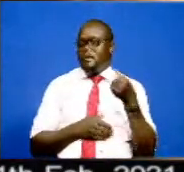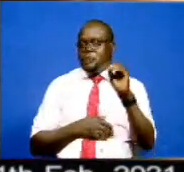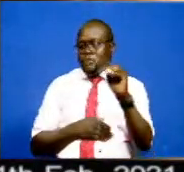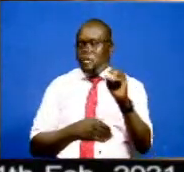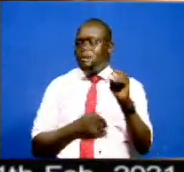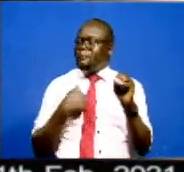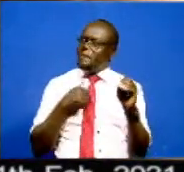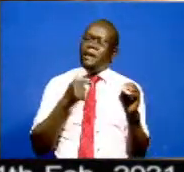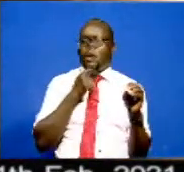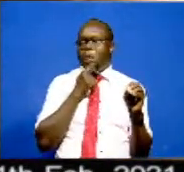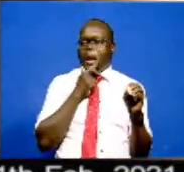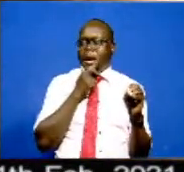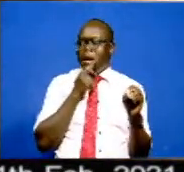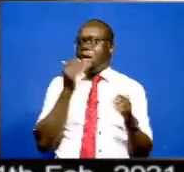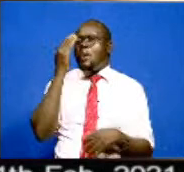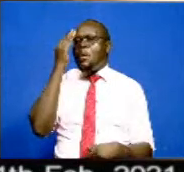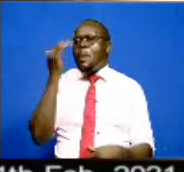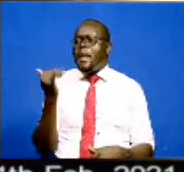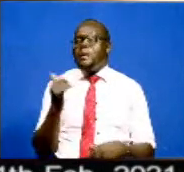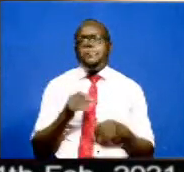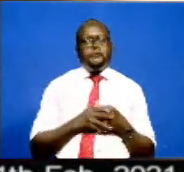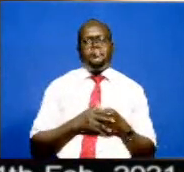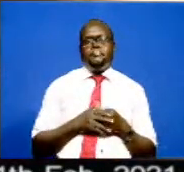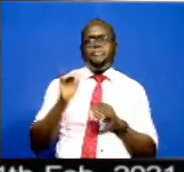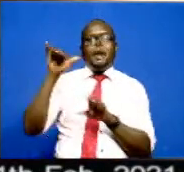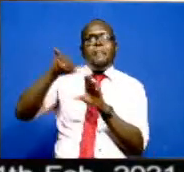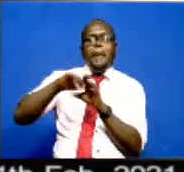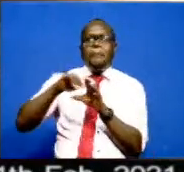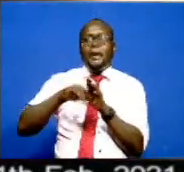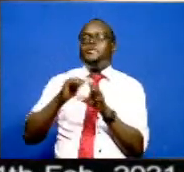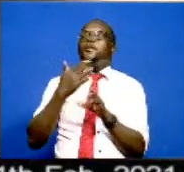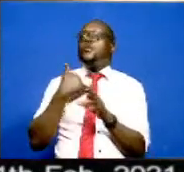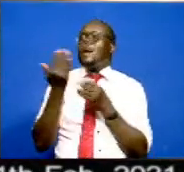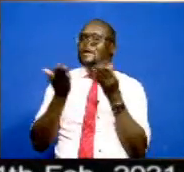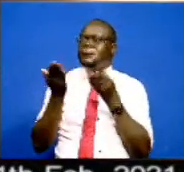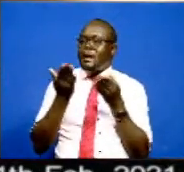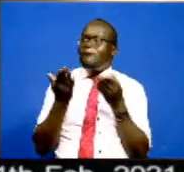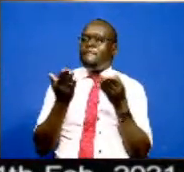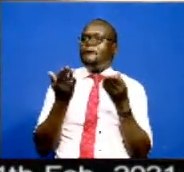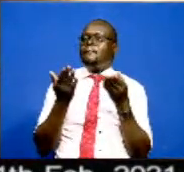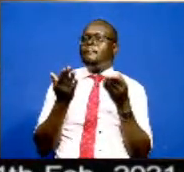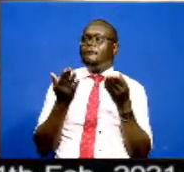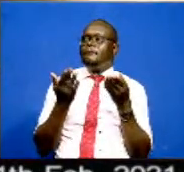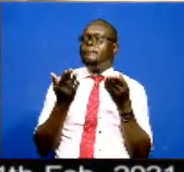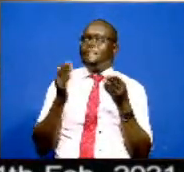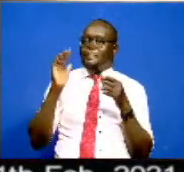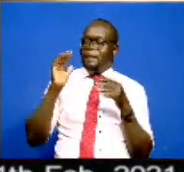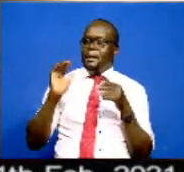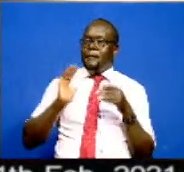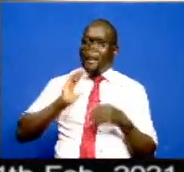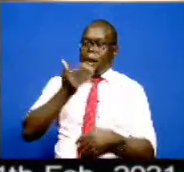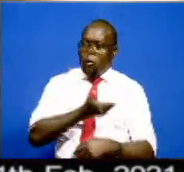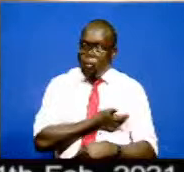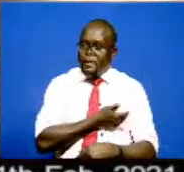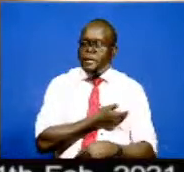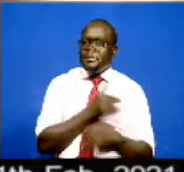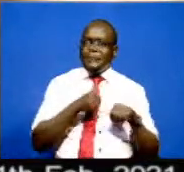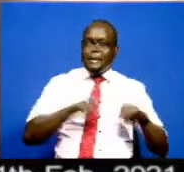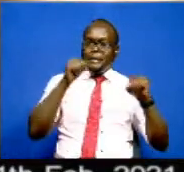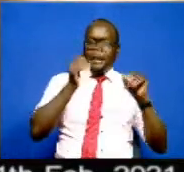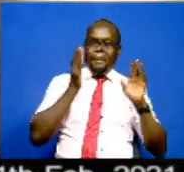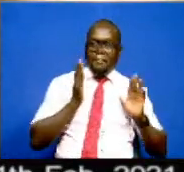wonder, why would members even want to serve in the first, in the committee, in the chairperson's